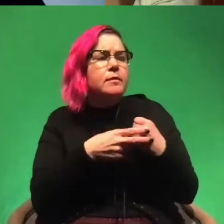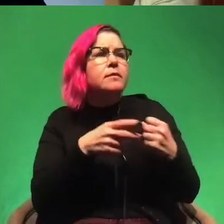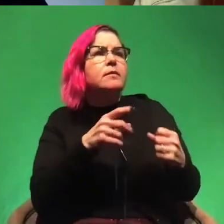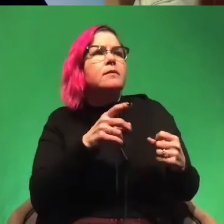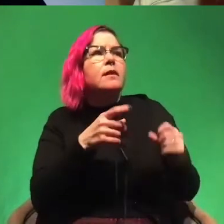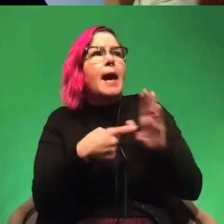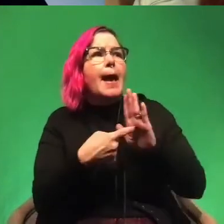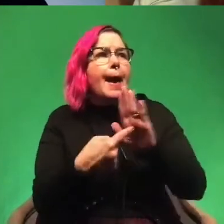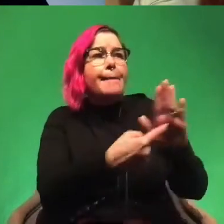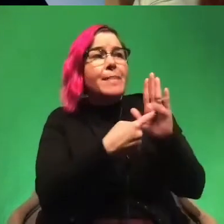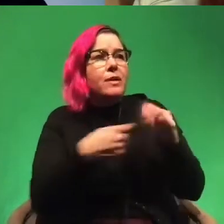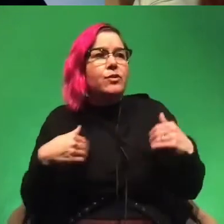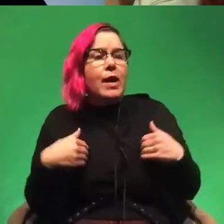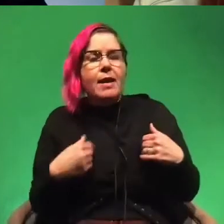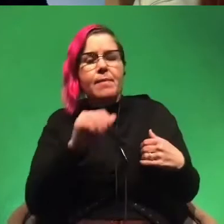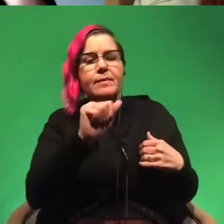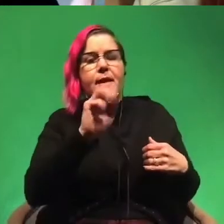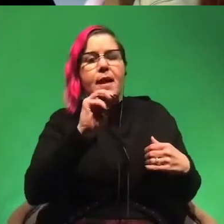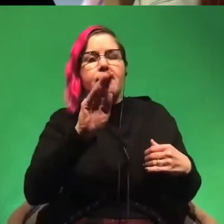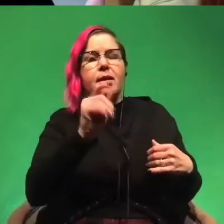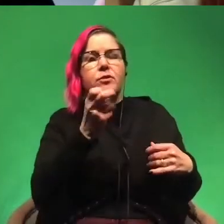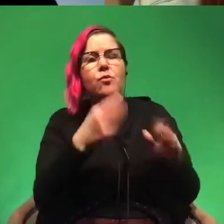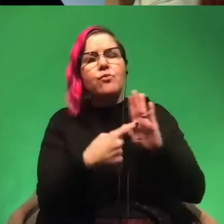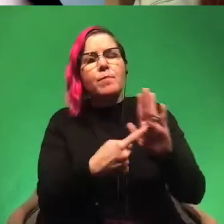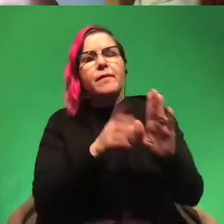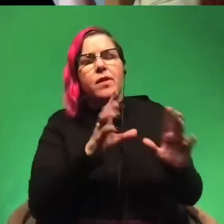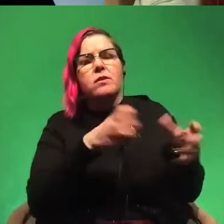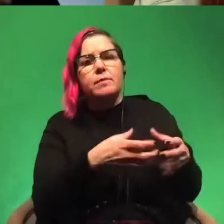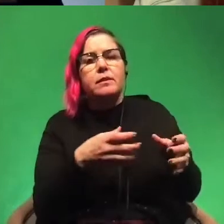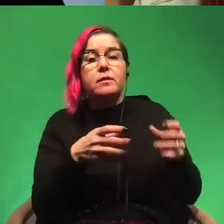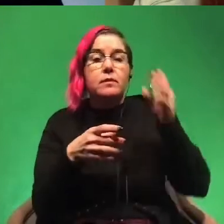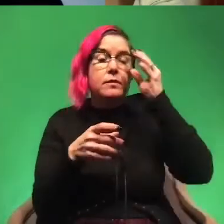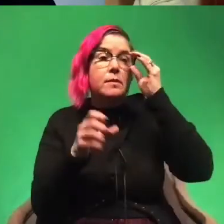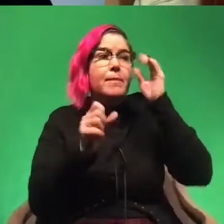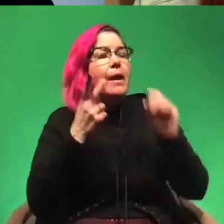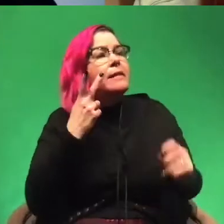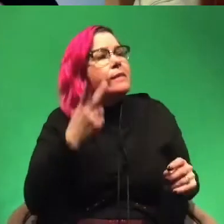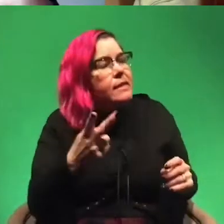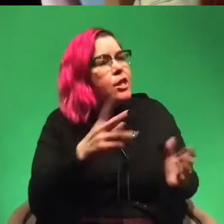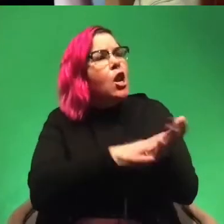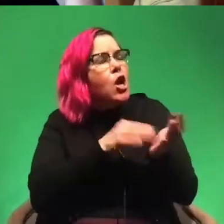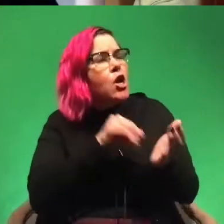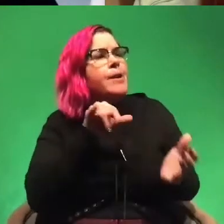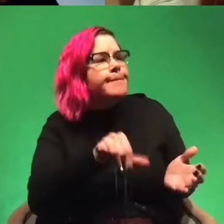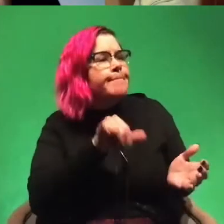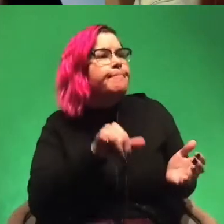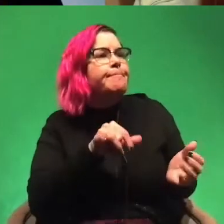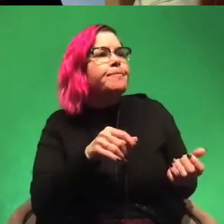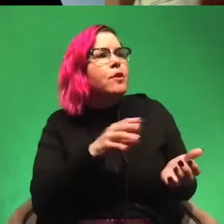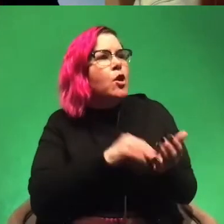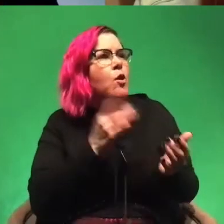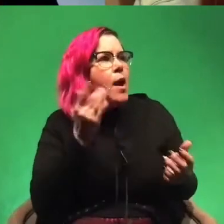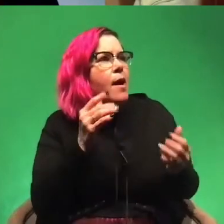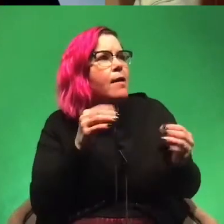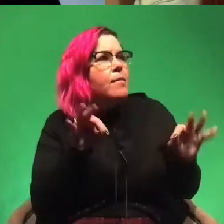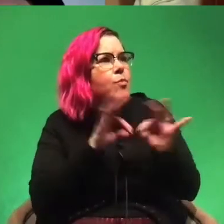animals, basically, which means they're ambassadors and representatives for their species. So for people to see them and learn about them and learn why they're important or